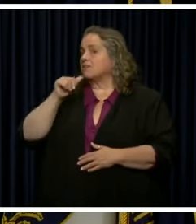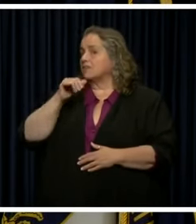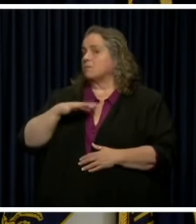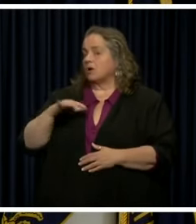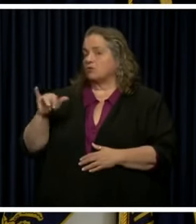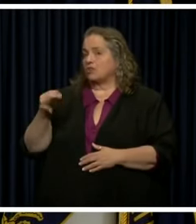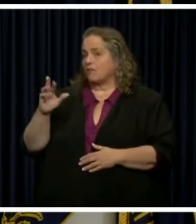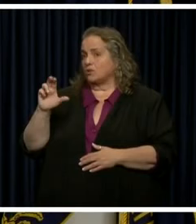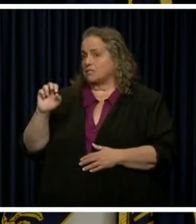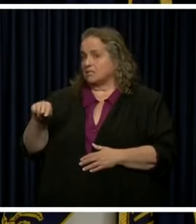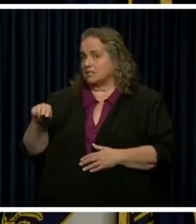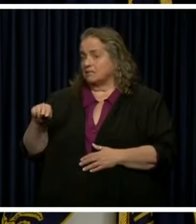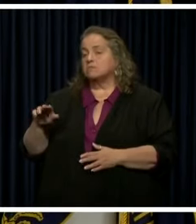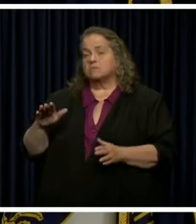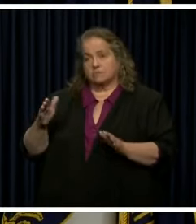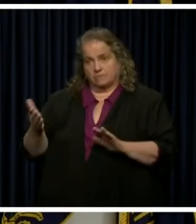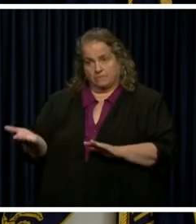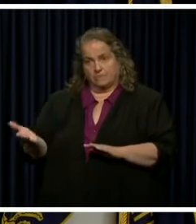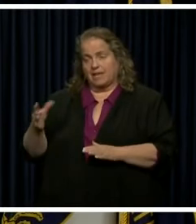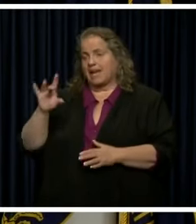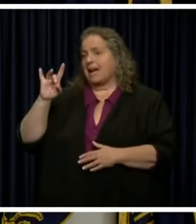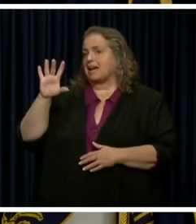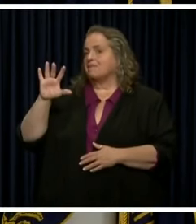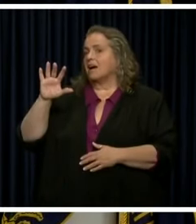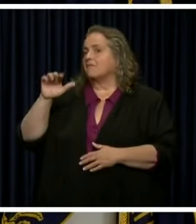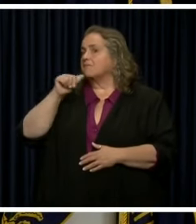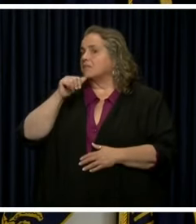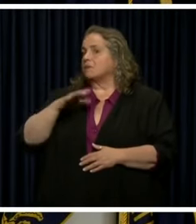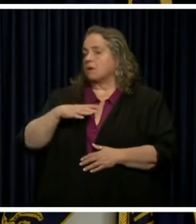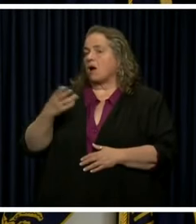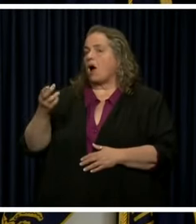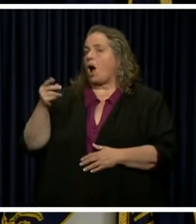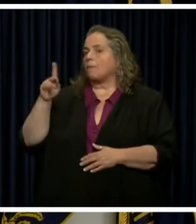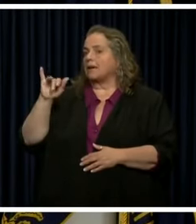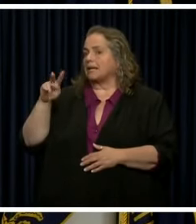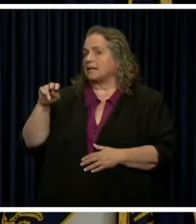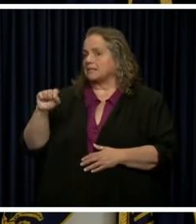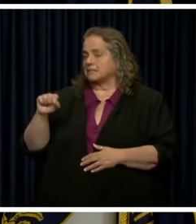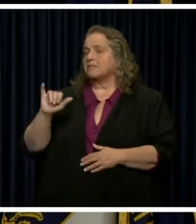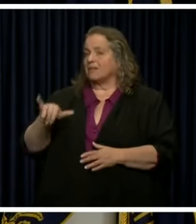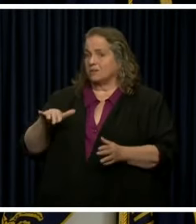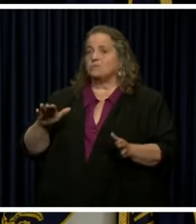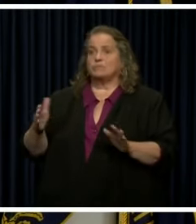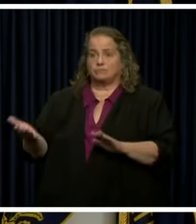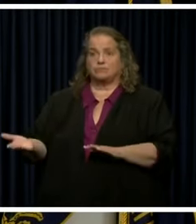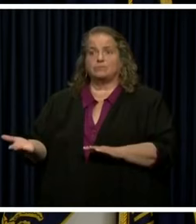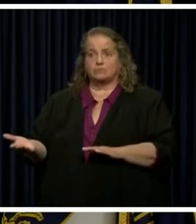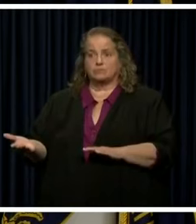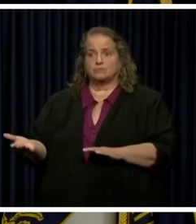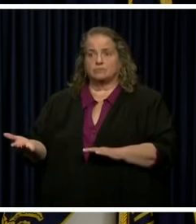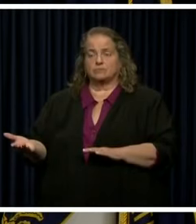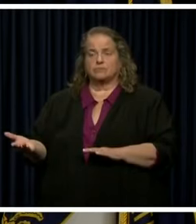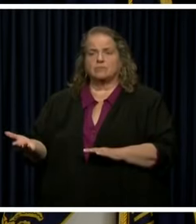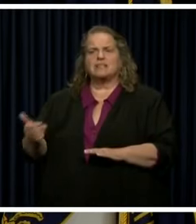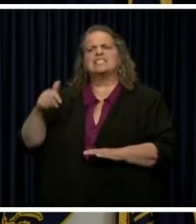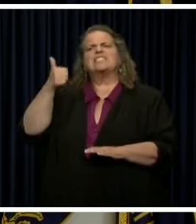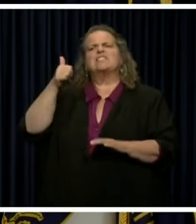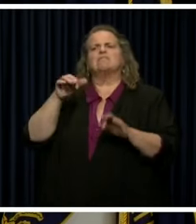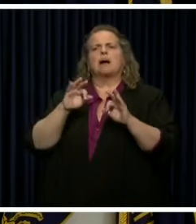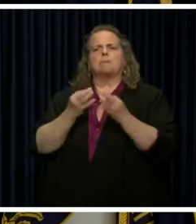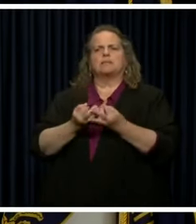from Jefferson that we lost, and an 85-year-old female from Hopkins that we lost. 10